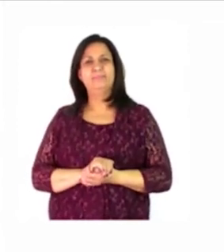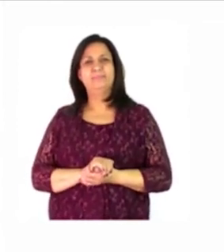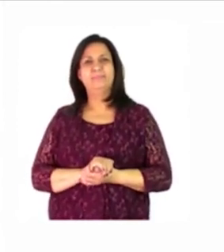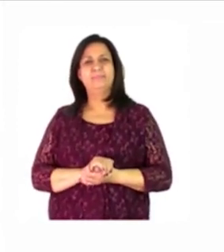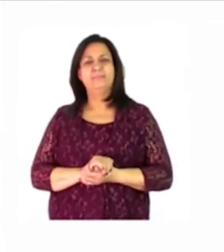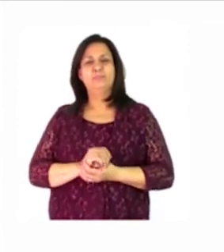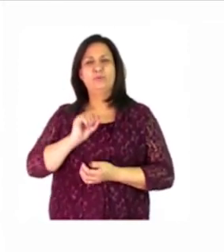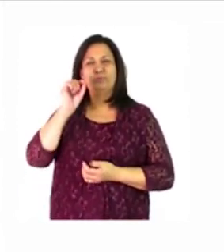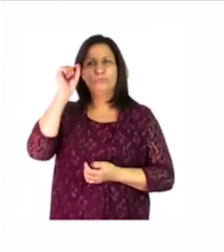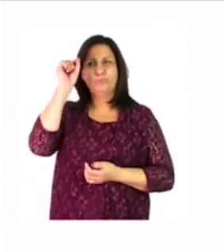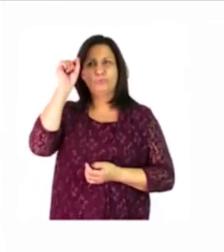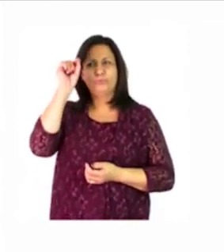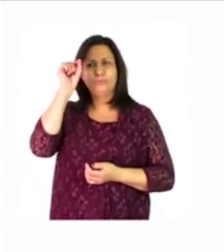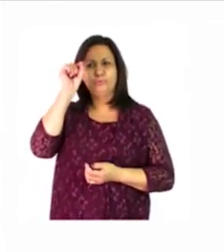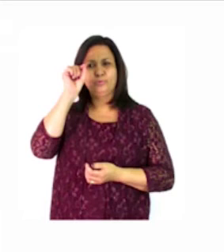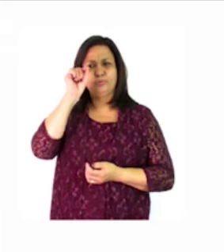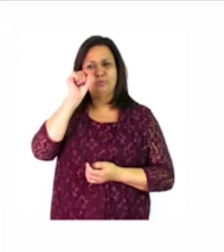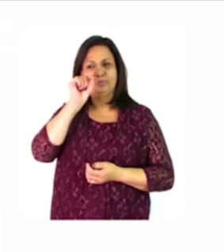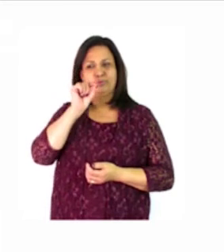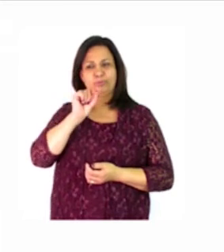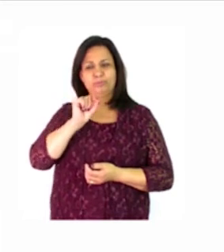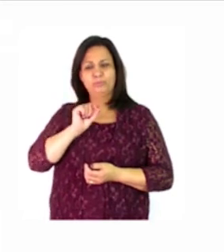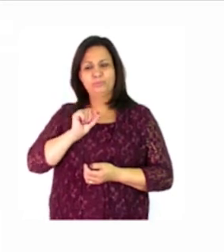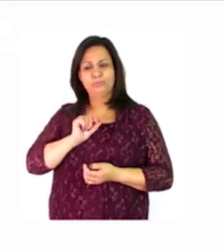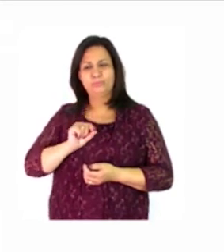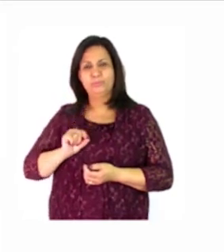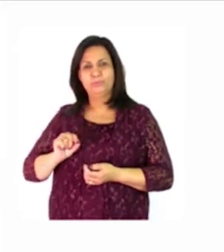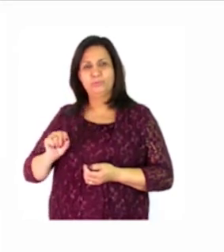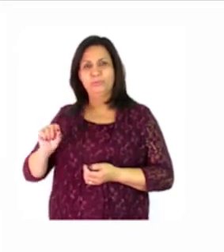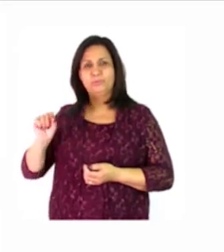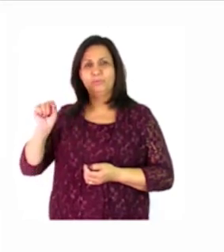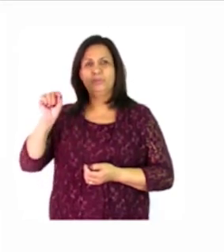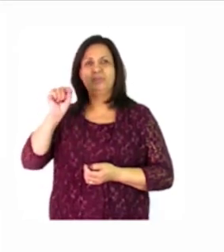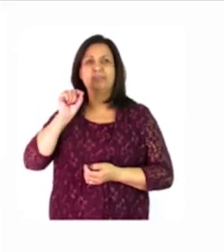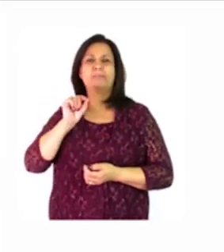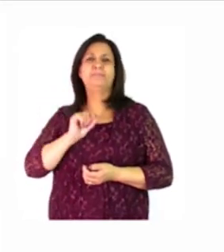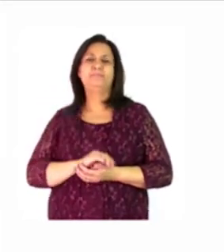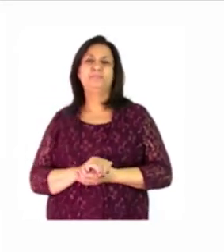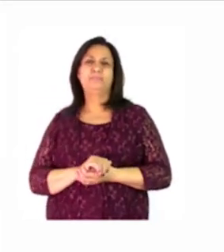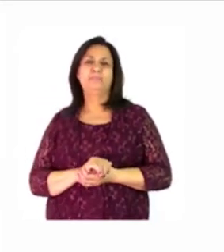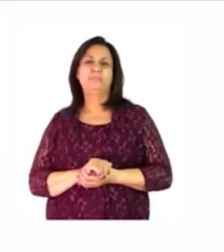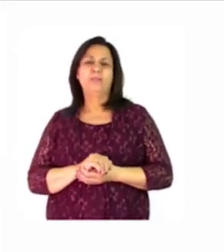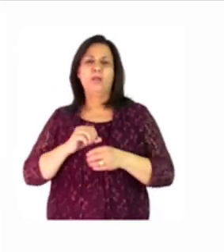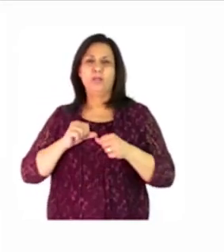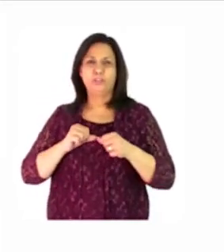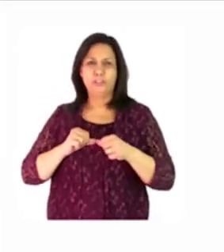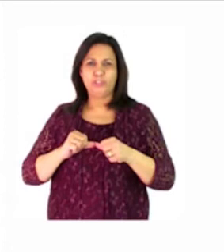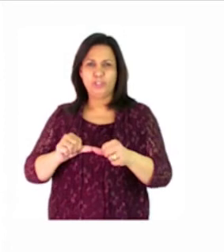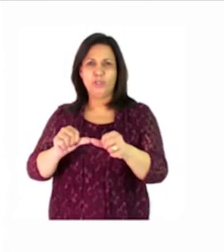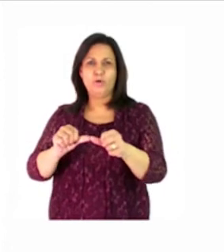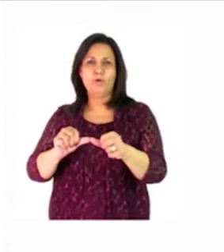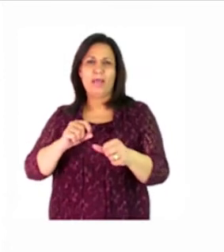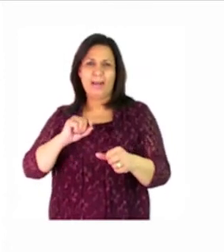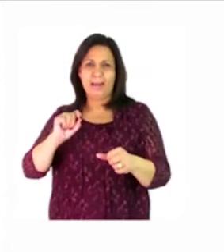dots of all the numbers that we see on top and continue writing until the end of